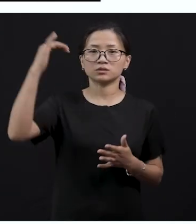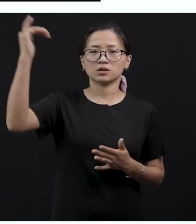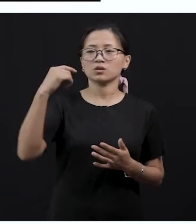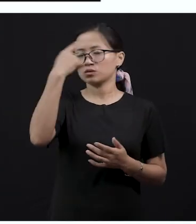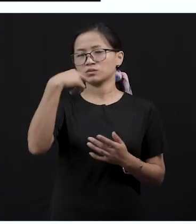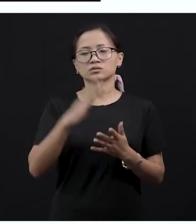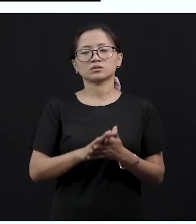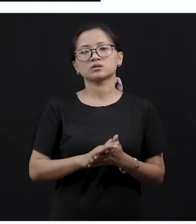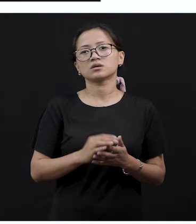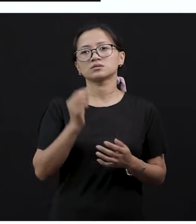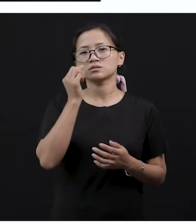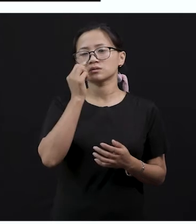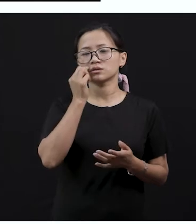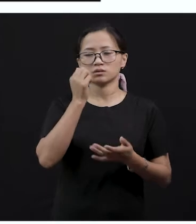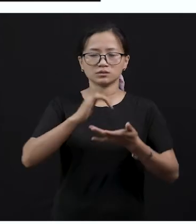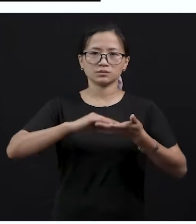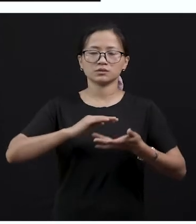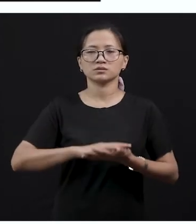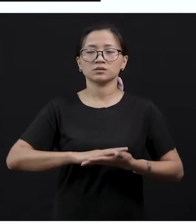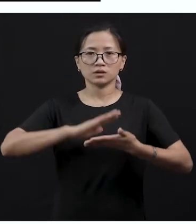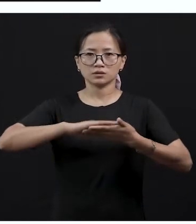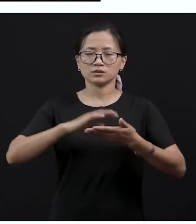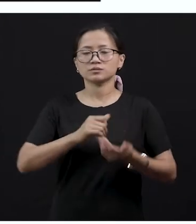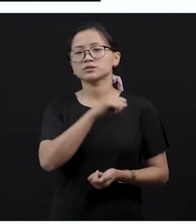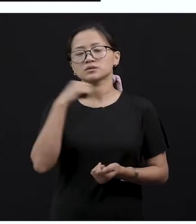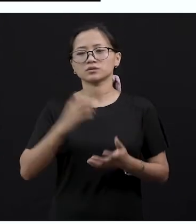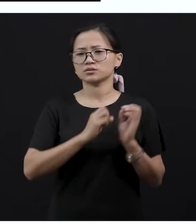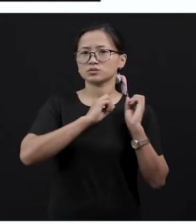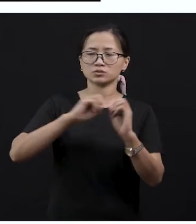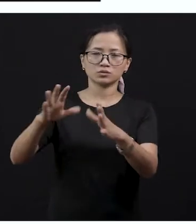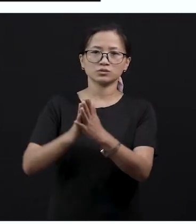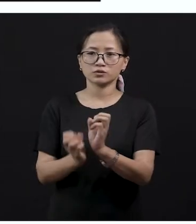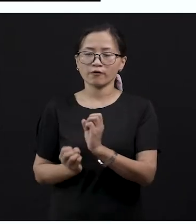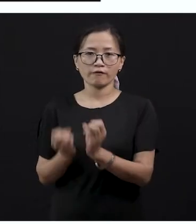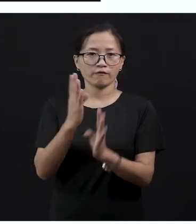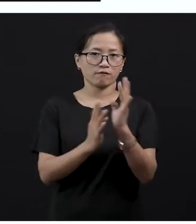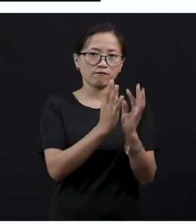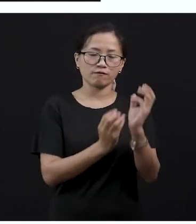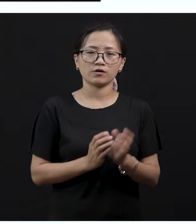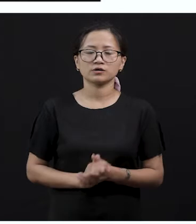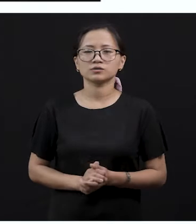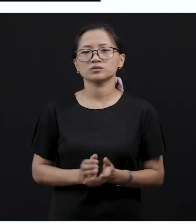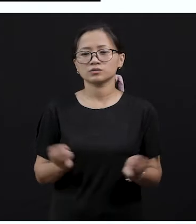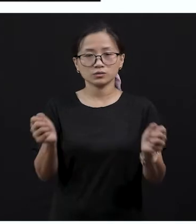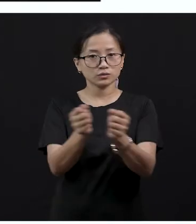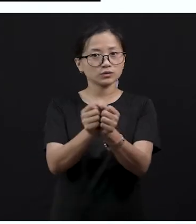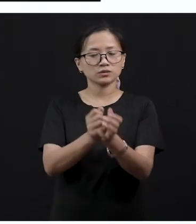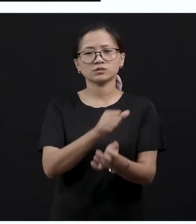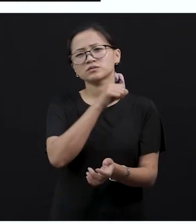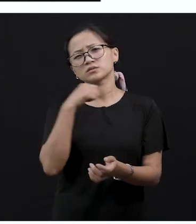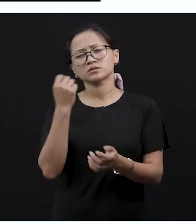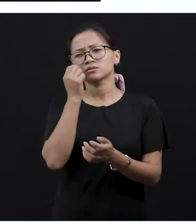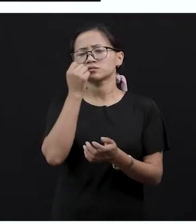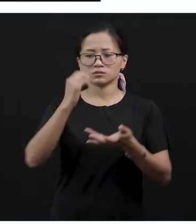whose husband die, they are thrown to the fire along with the dead husband. So I'm